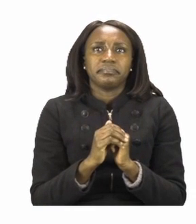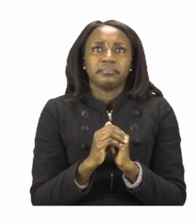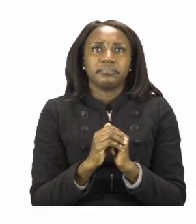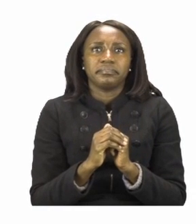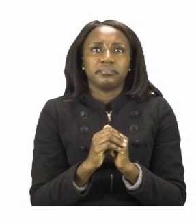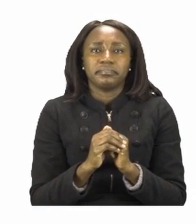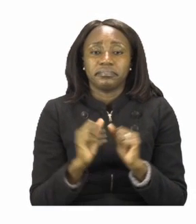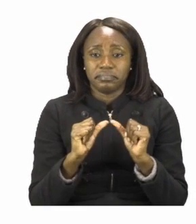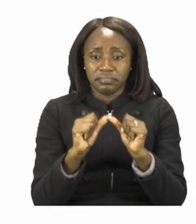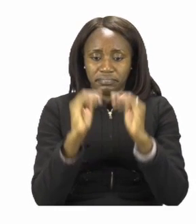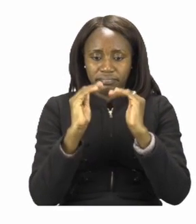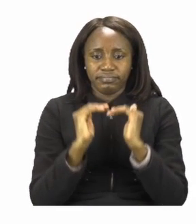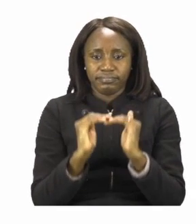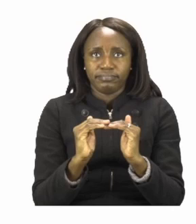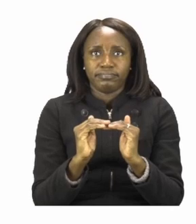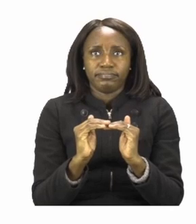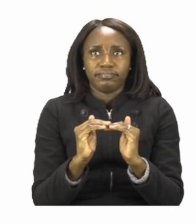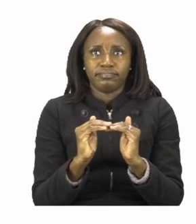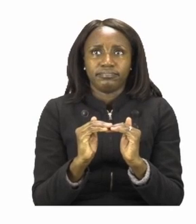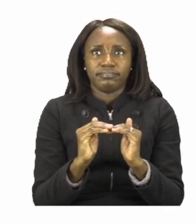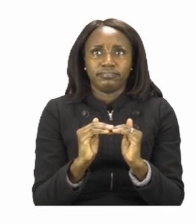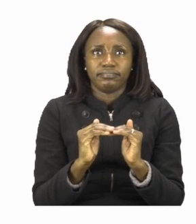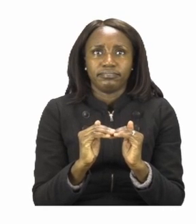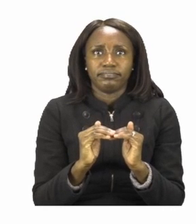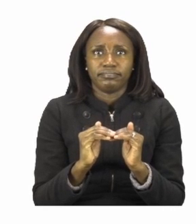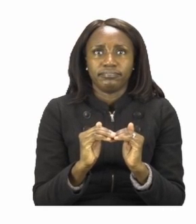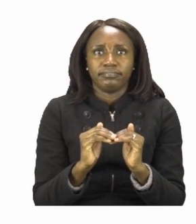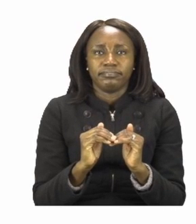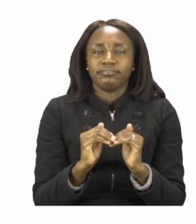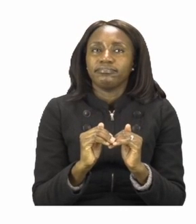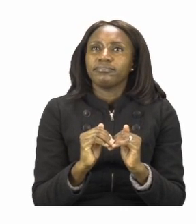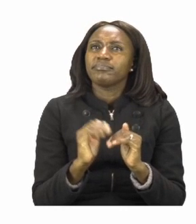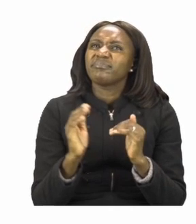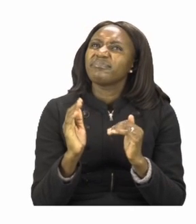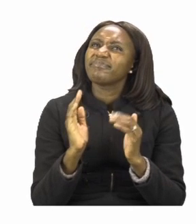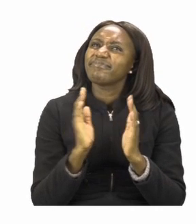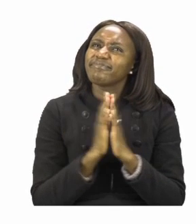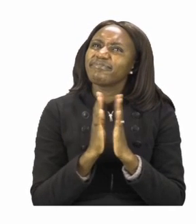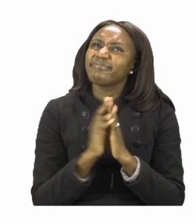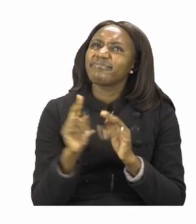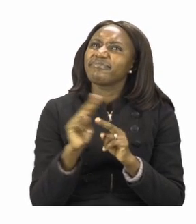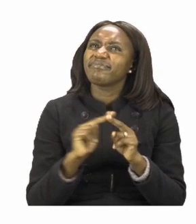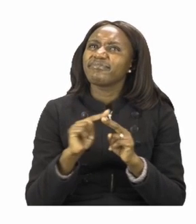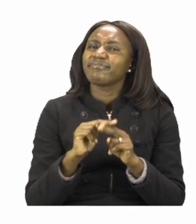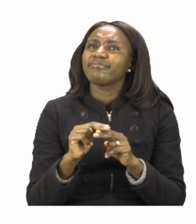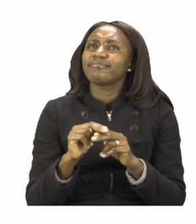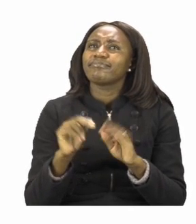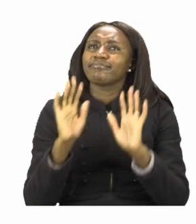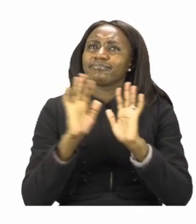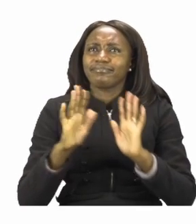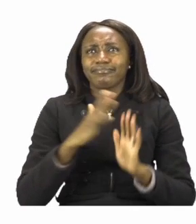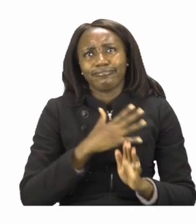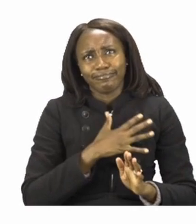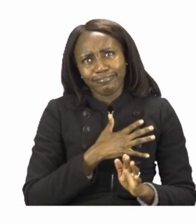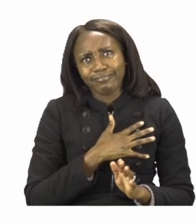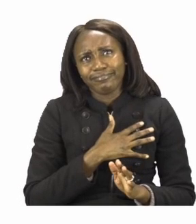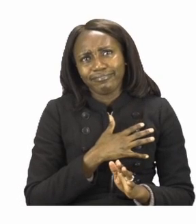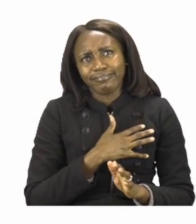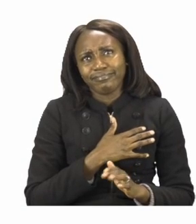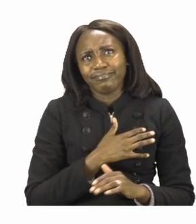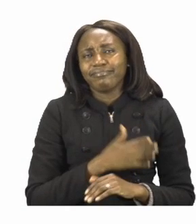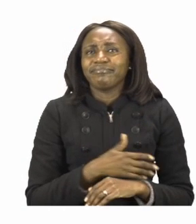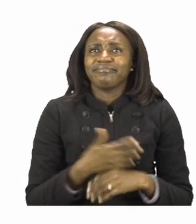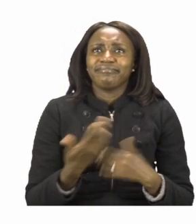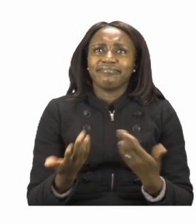at the bottom. Now you can use any colors you like, even making each car a different